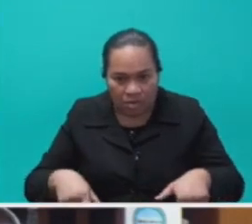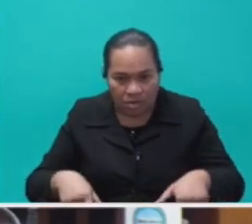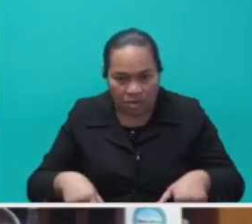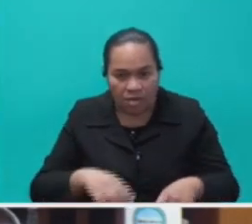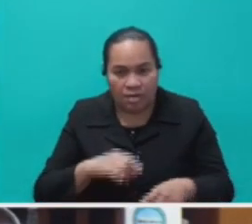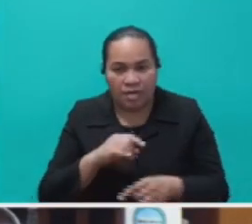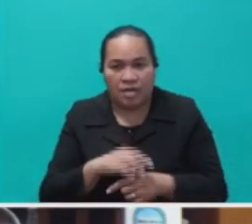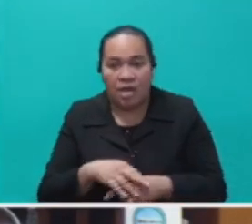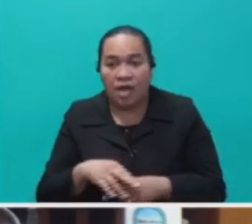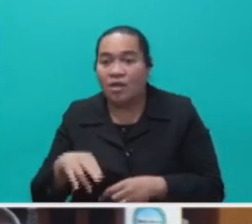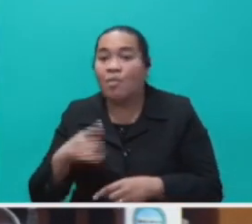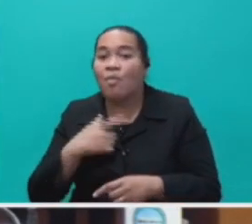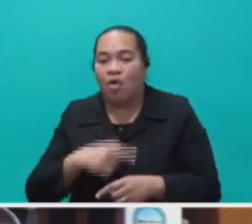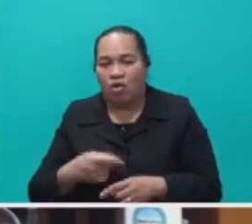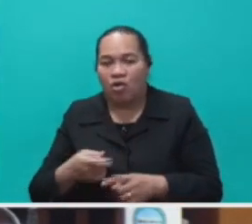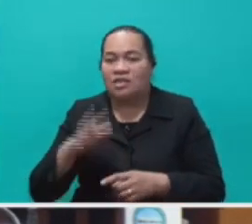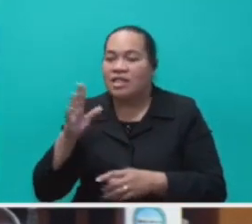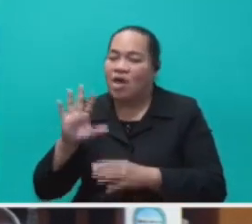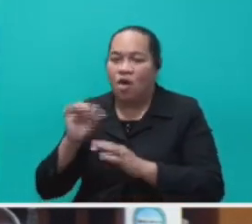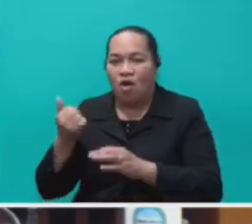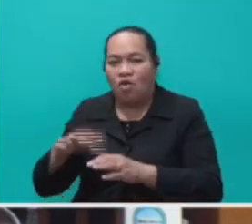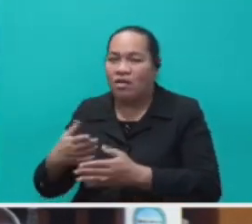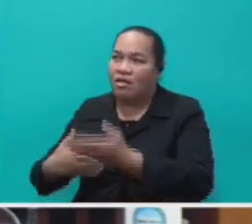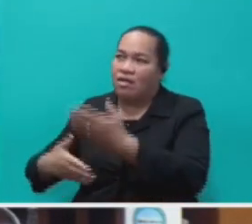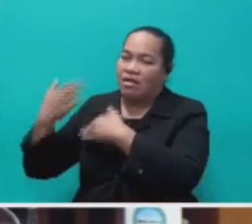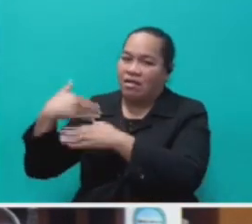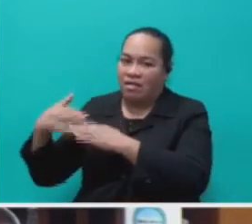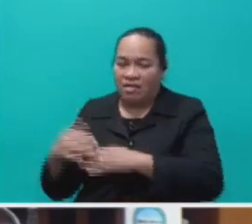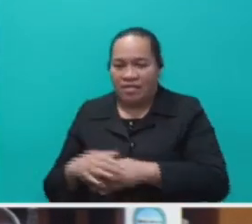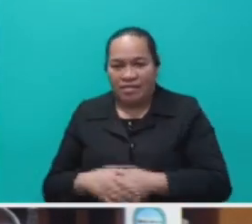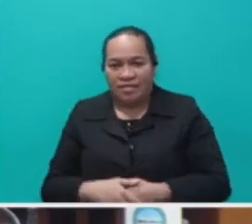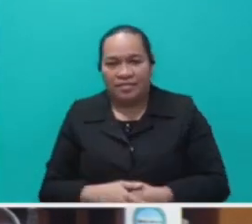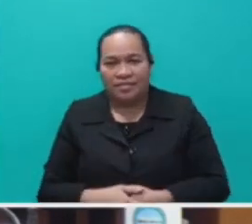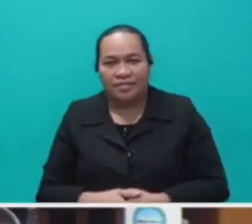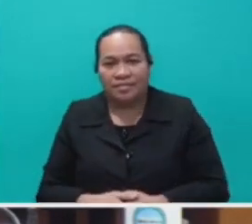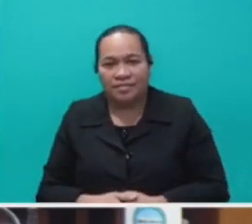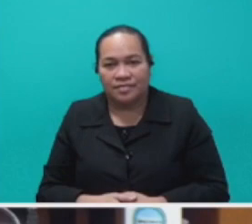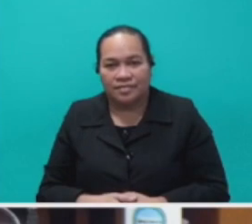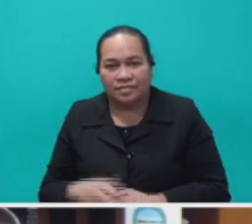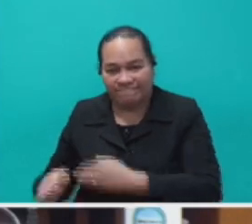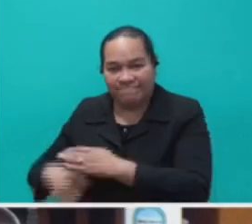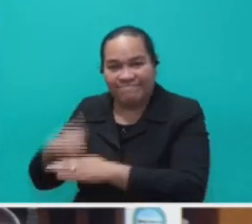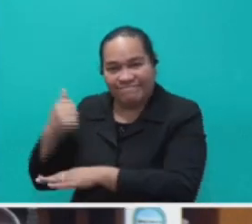body that they established 14 years previously.